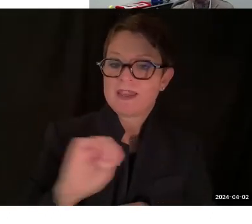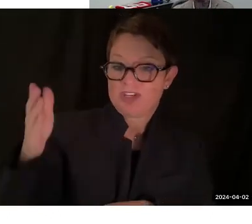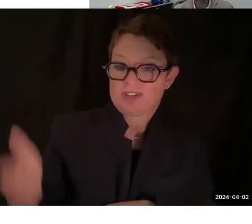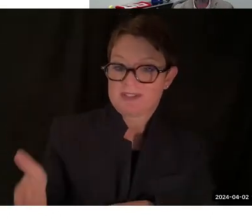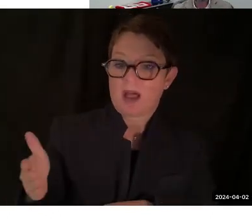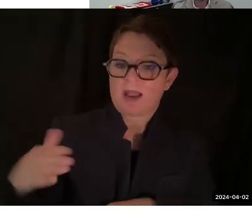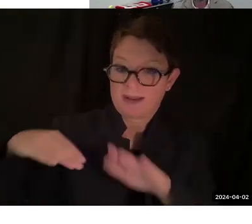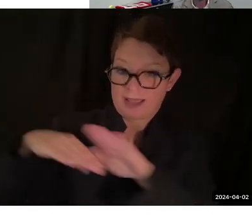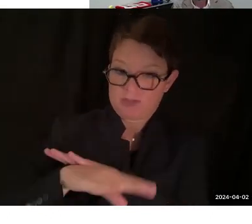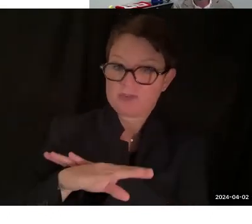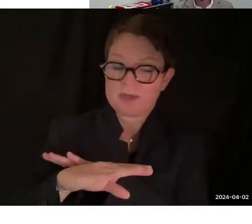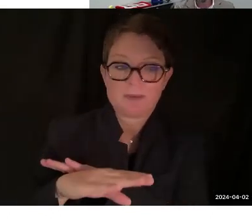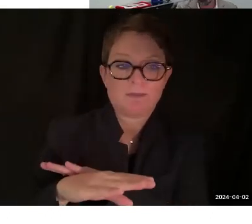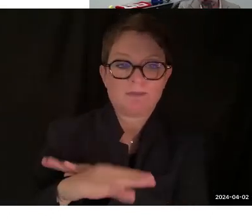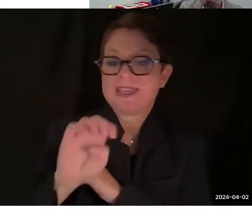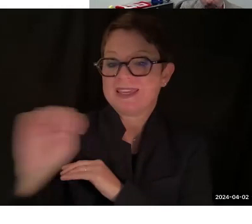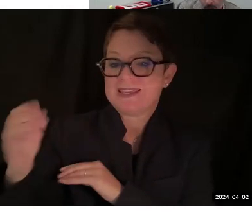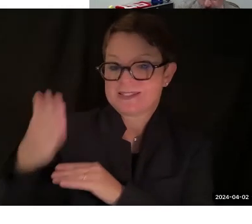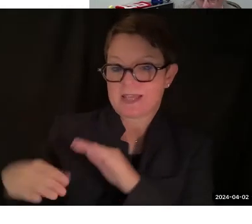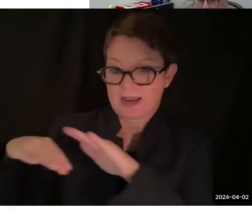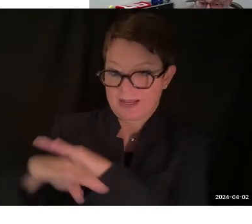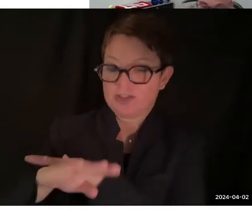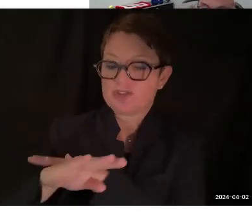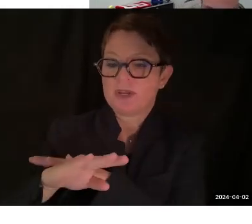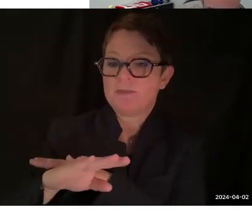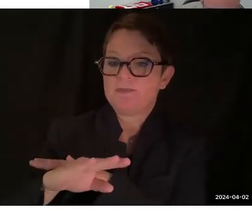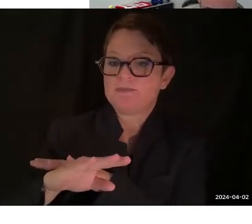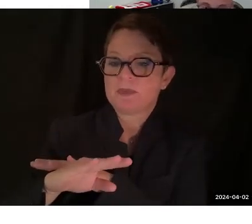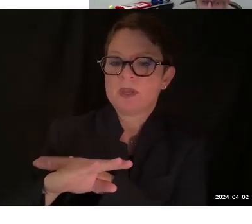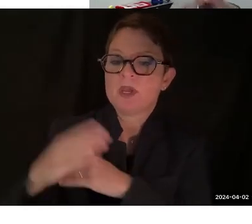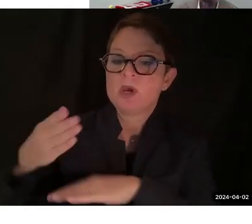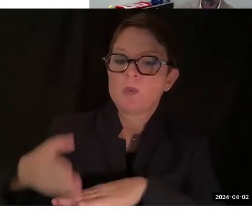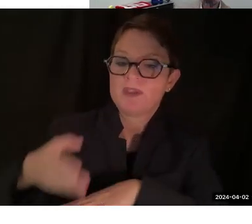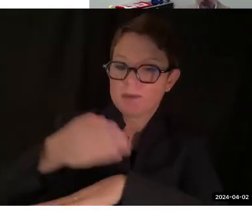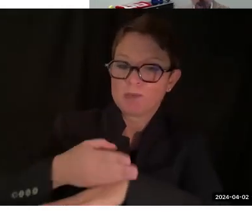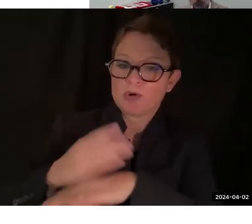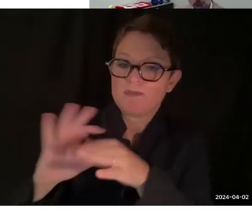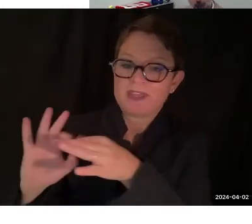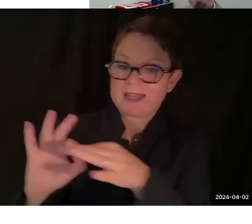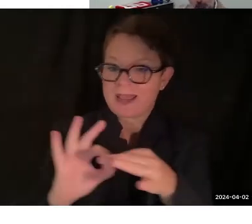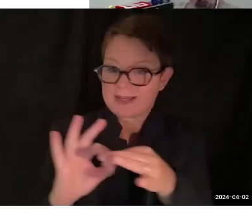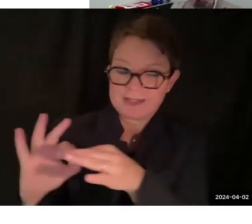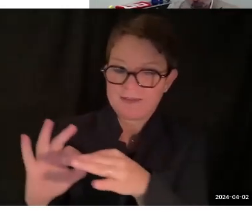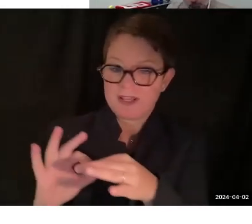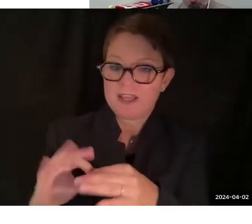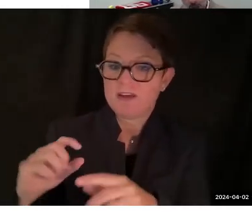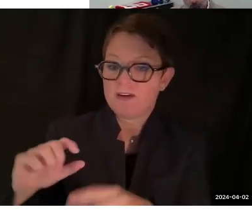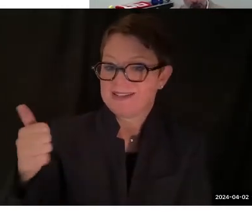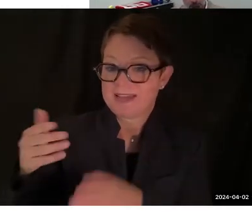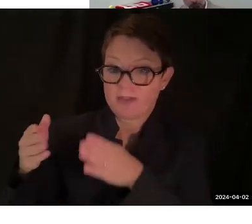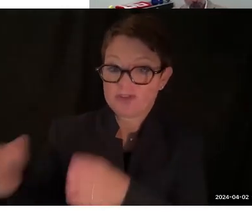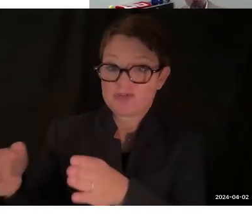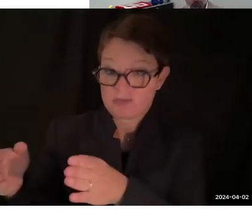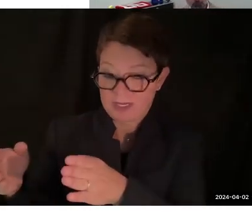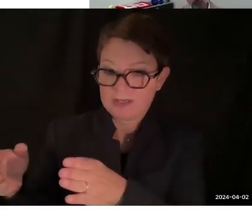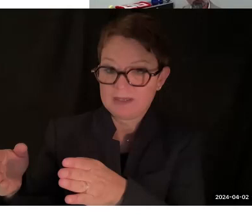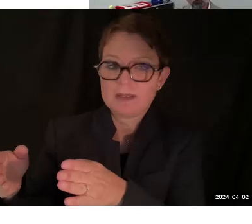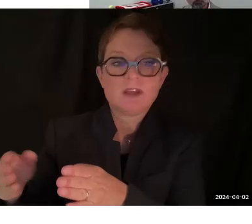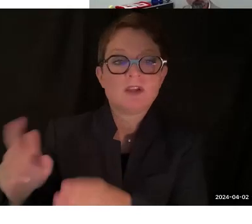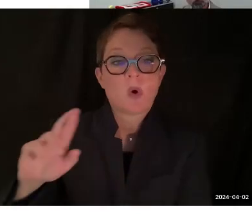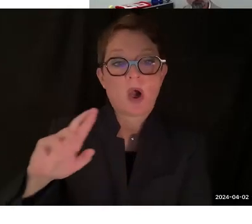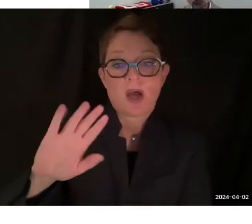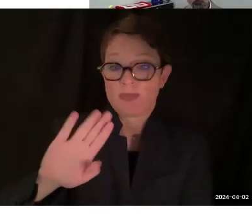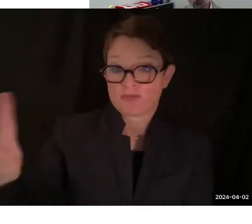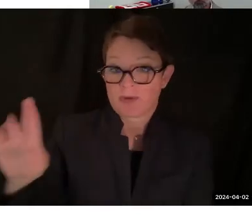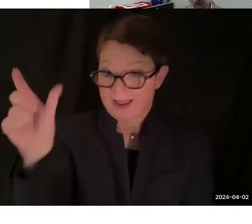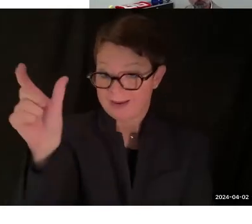one of the things that we've done is we've enhanced the connectivity from 10th Street. So on the right